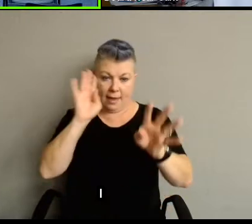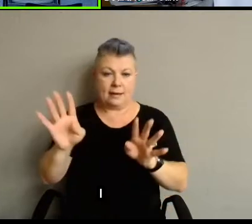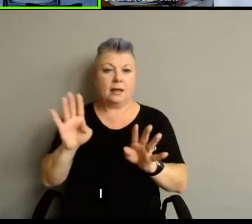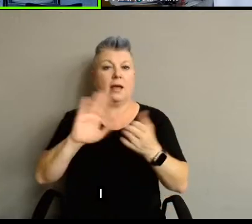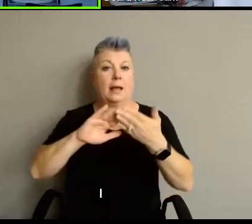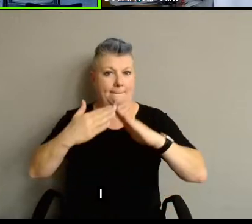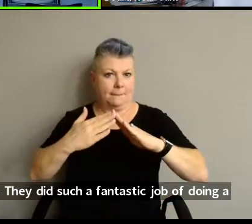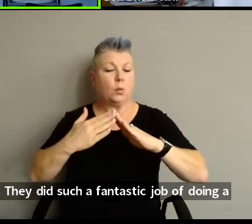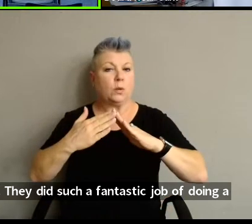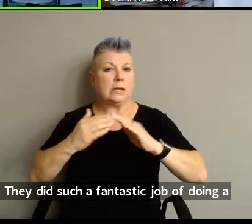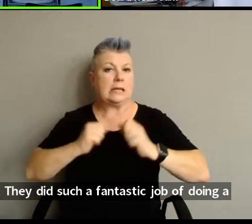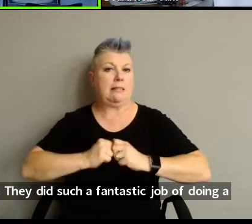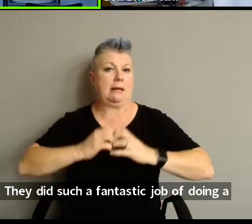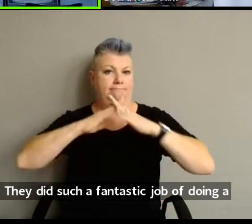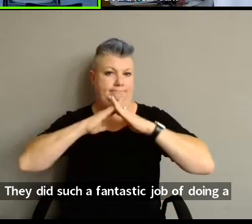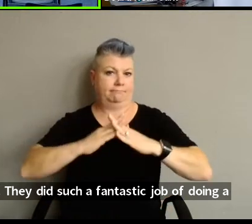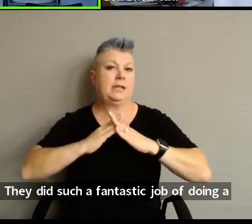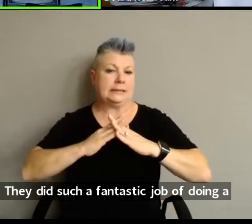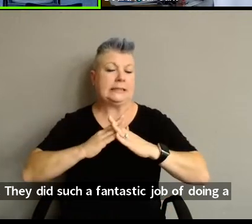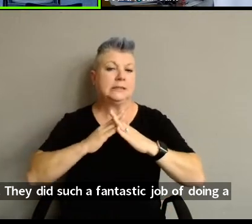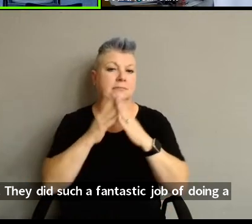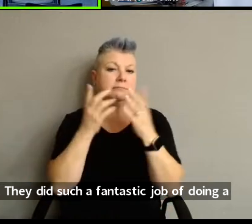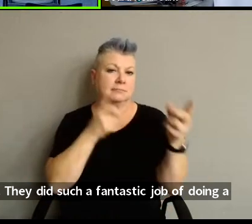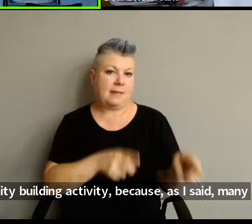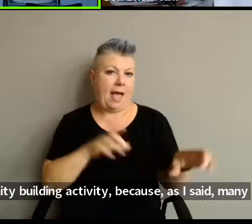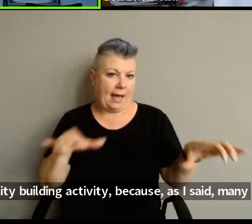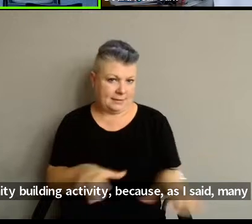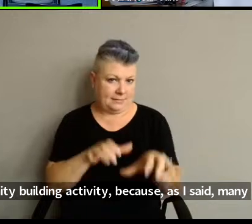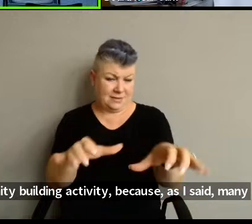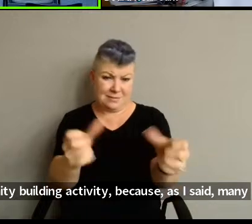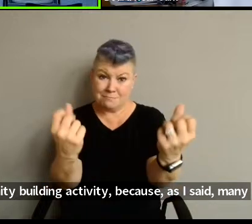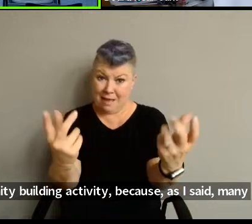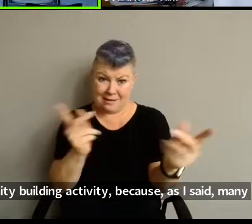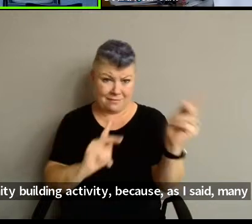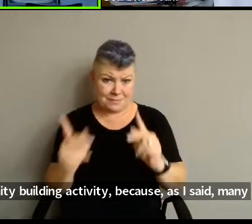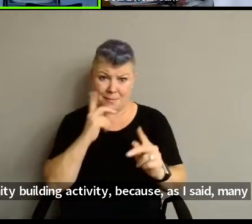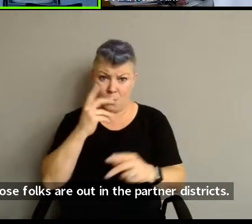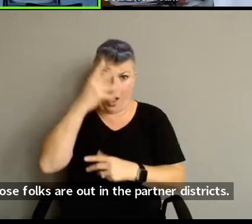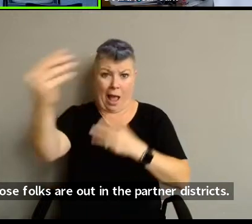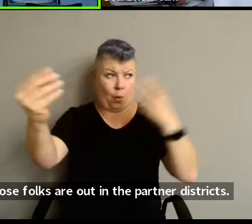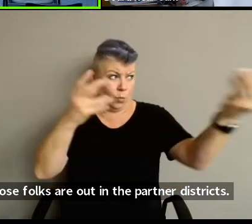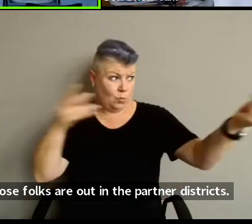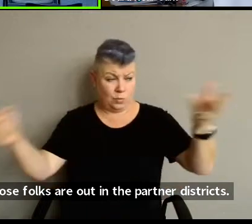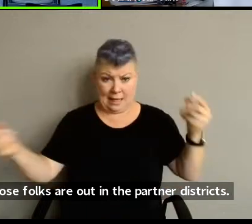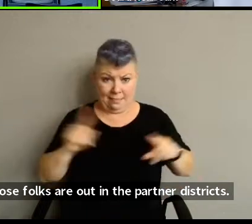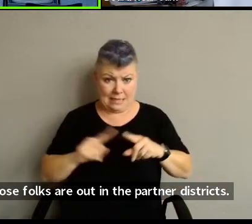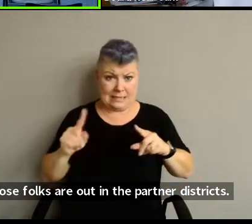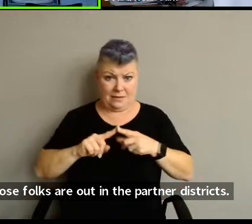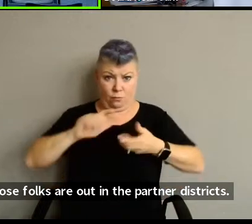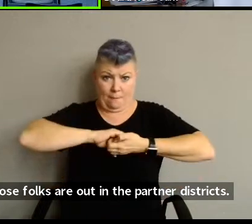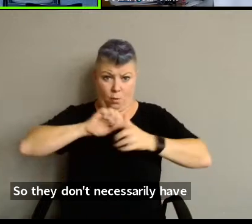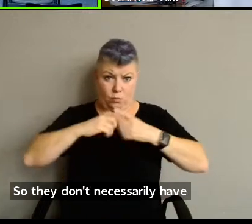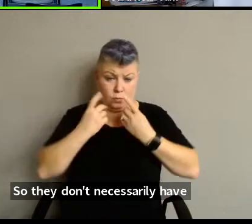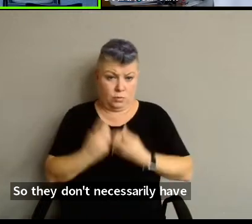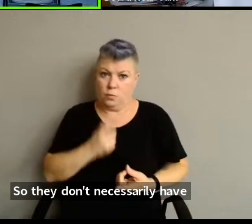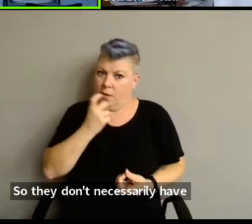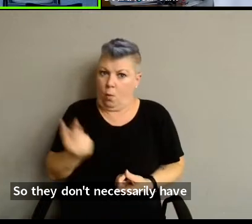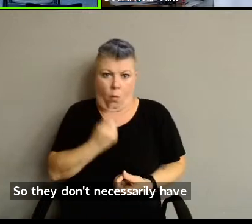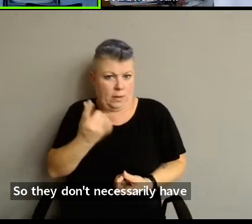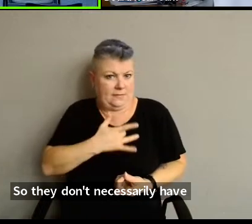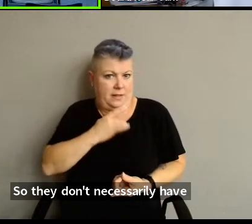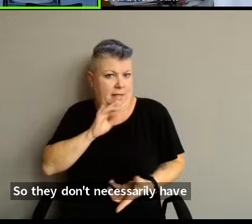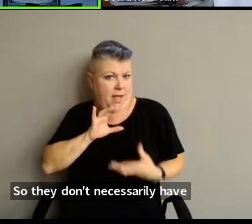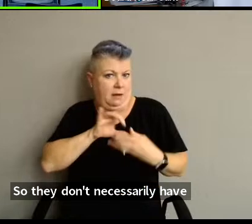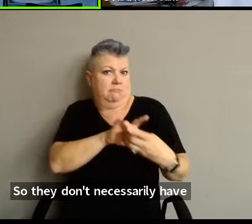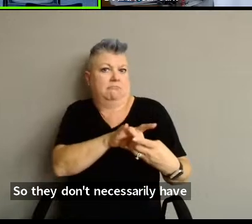because as Val said, many of those folks are out in the partner districts. So they don't necessarily have that connection and community.